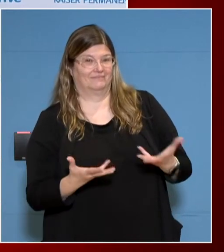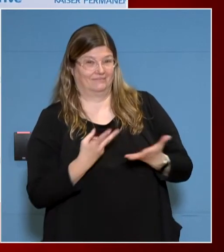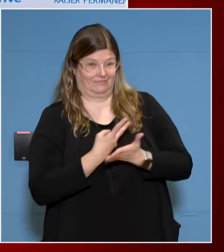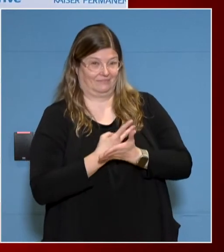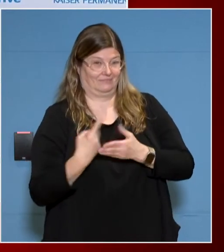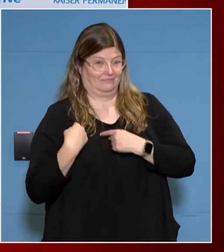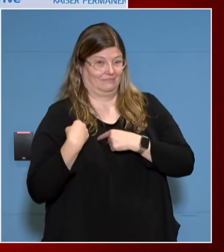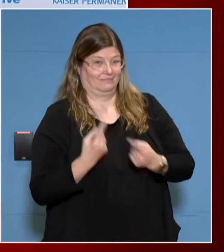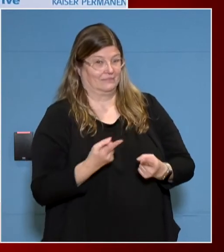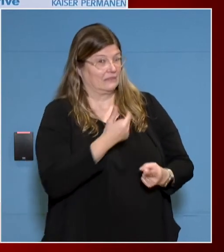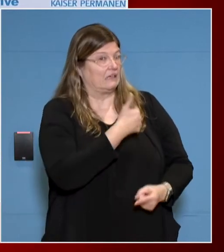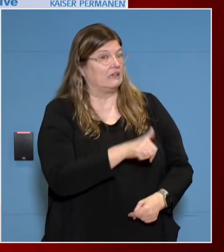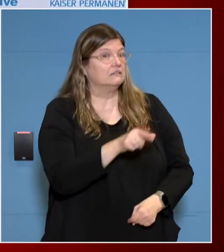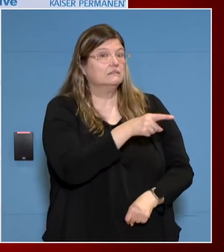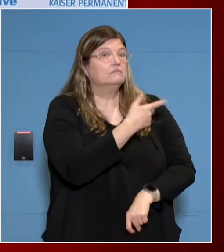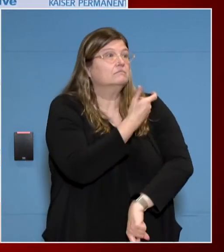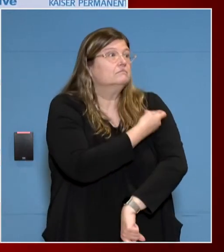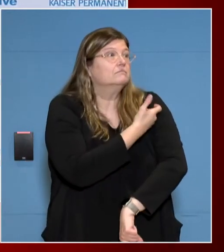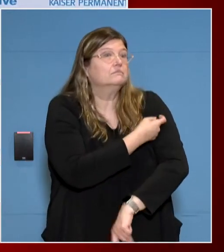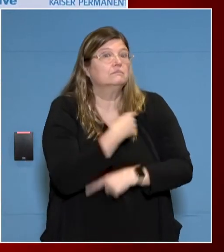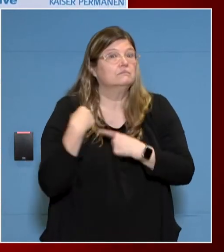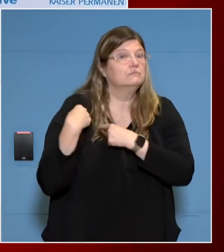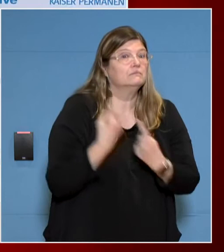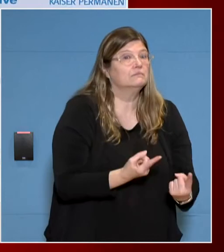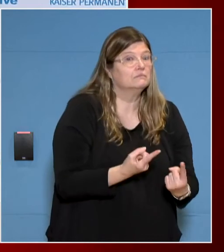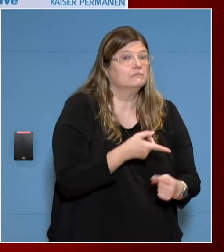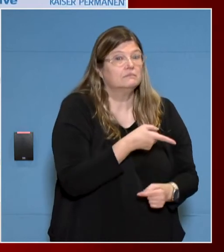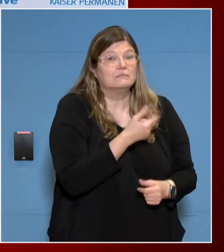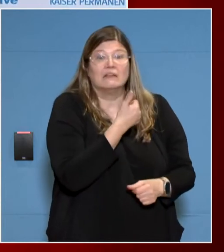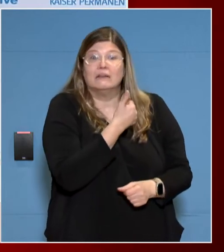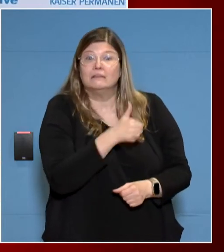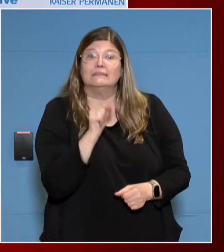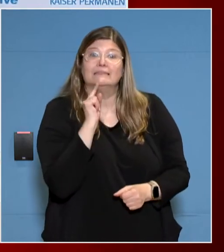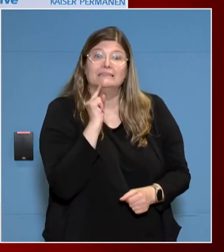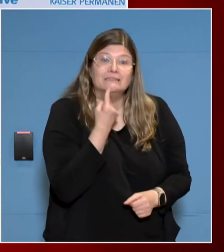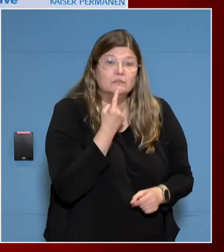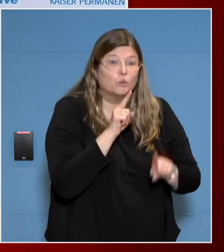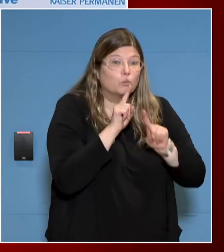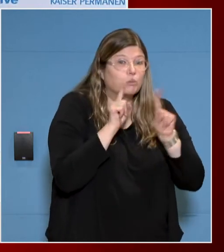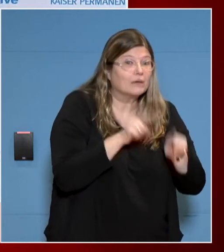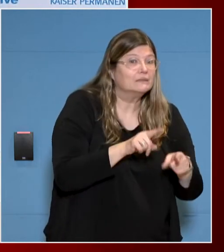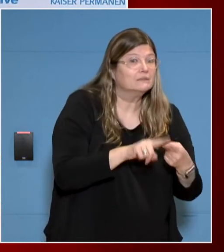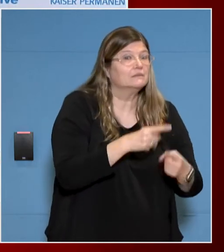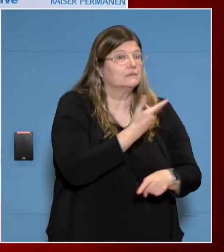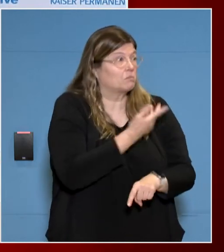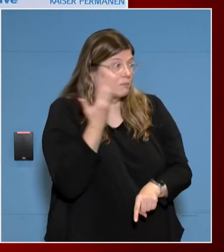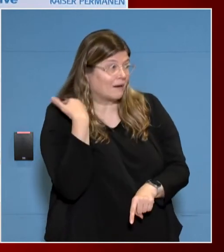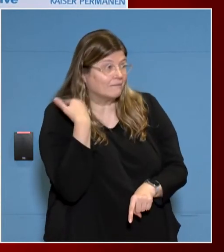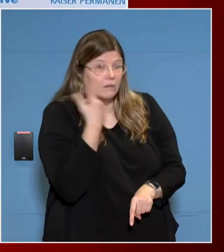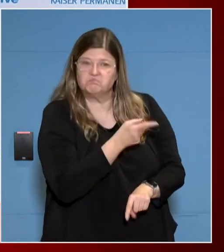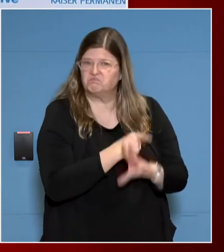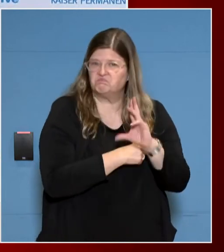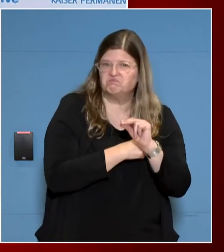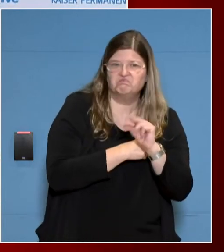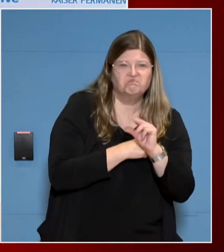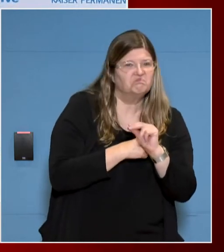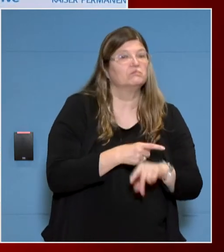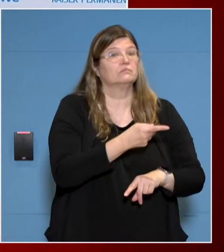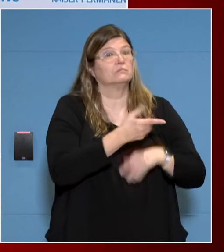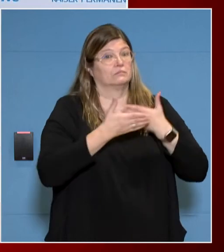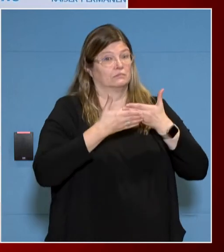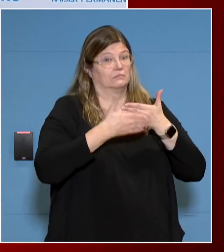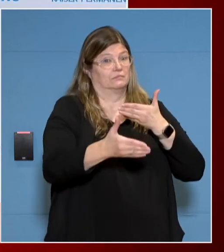I haven't. Okay. Have you ever had a severe reaction to a vaccine in the past? I haven't. Okay. So for the next 6 weeks, we